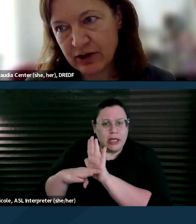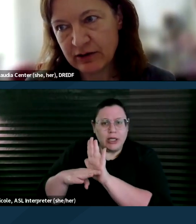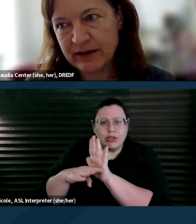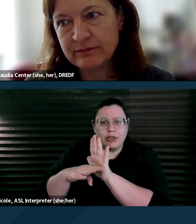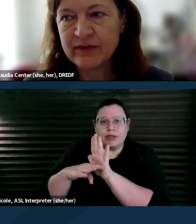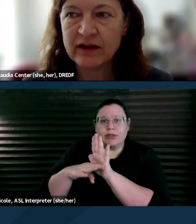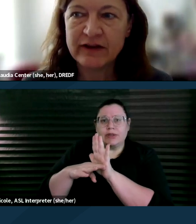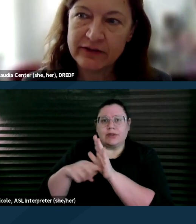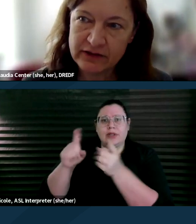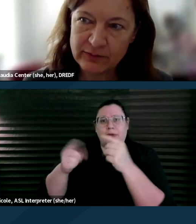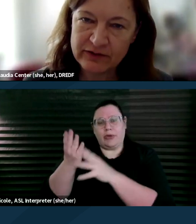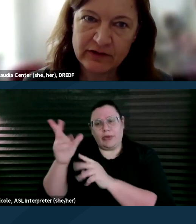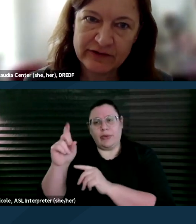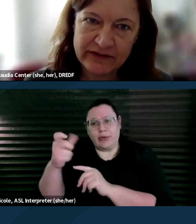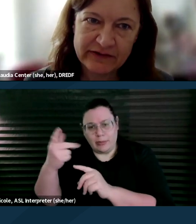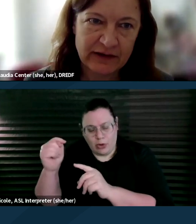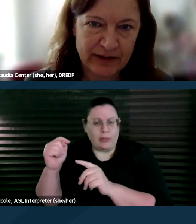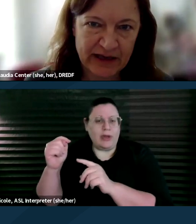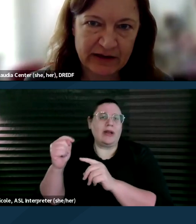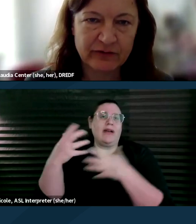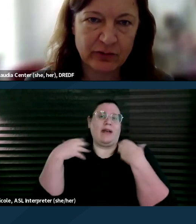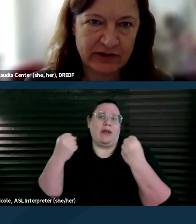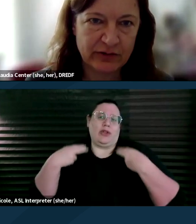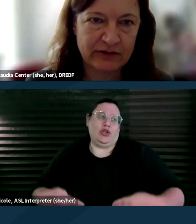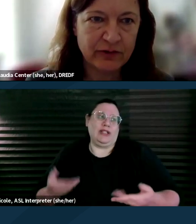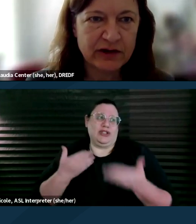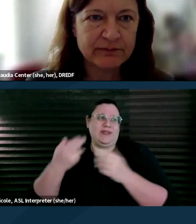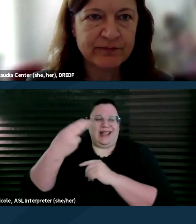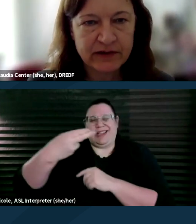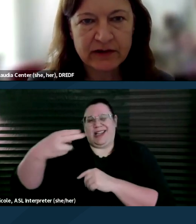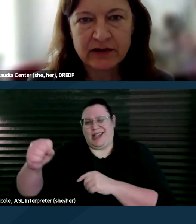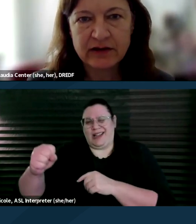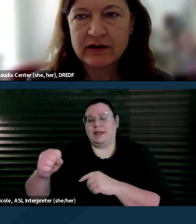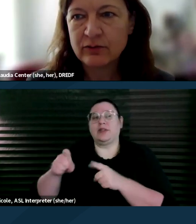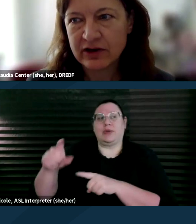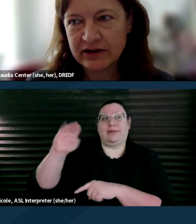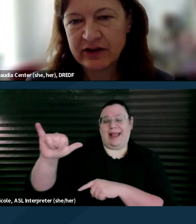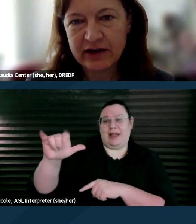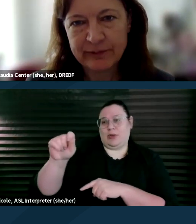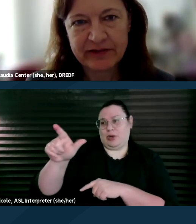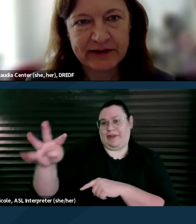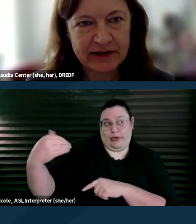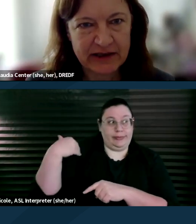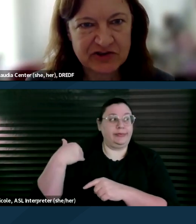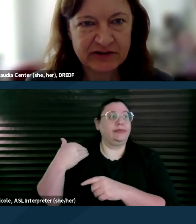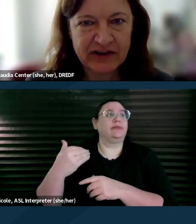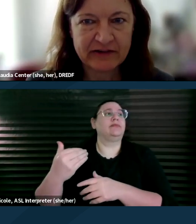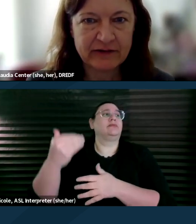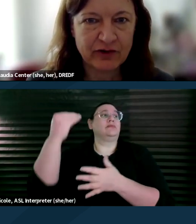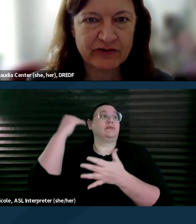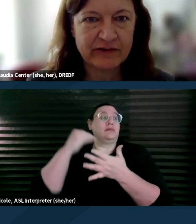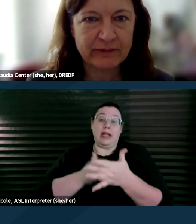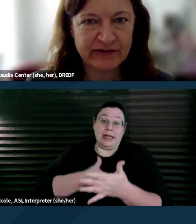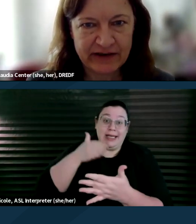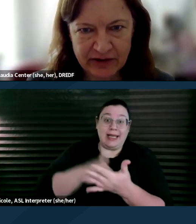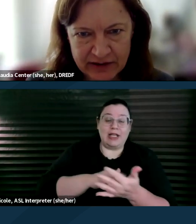by the Department of Health and Human Services in May of 2024. We're going to talk about the litigation